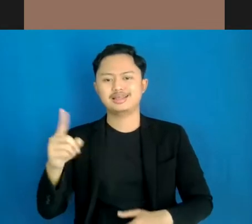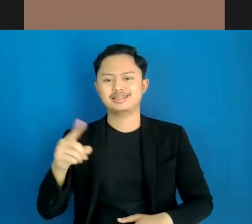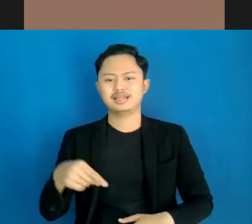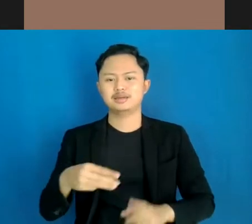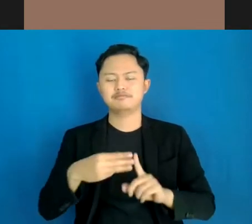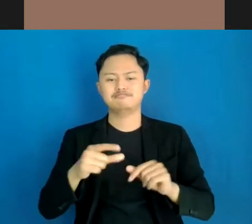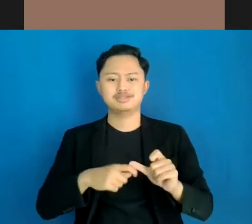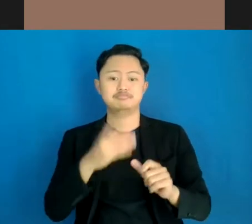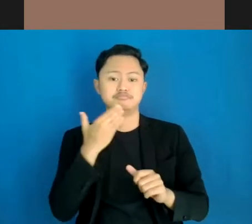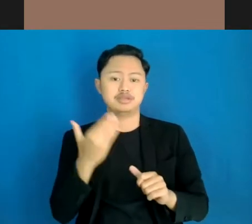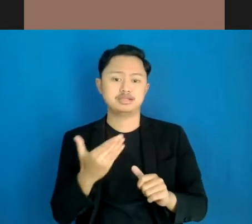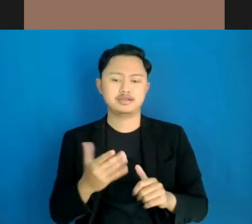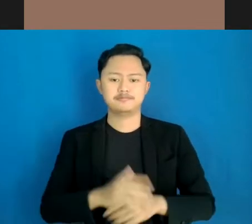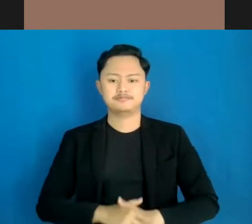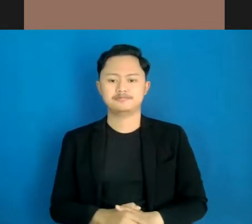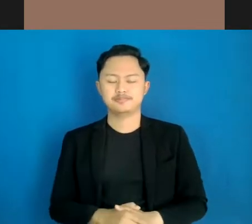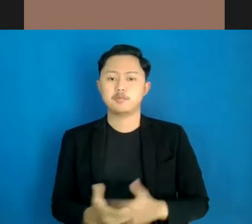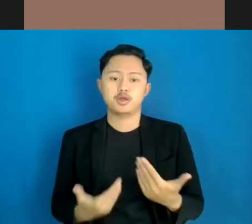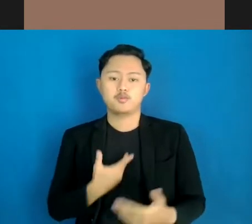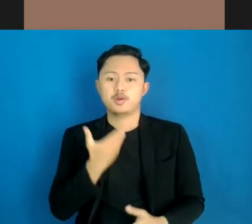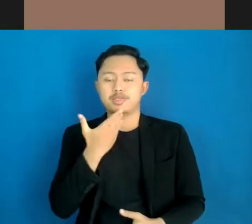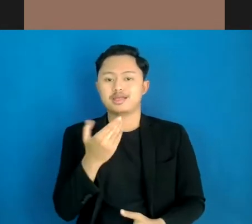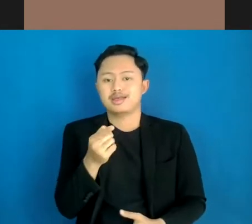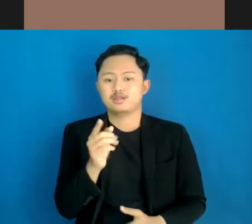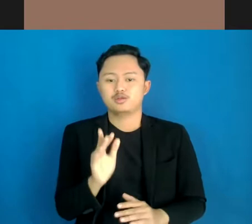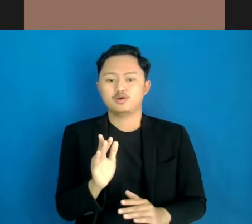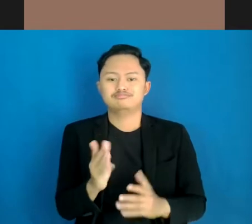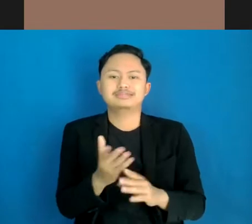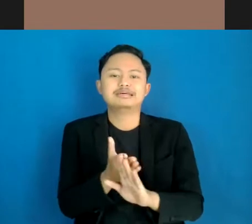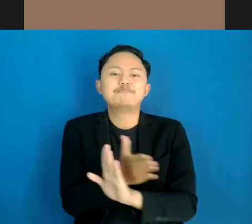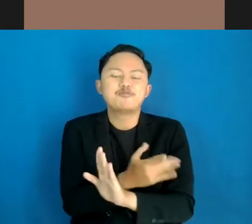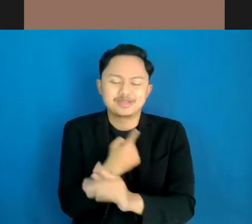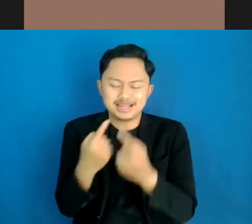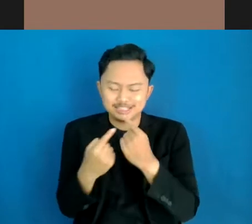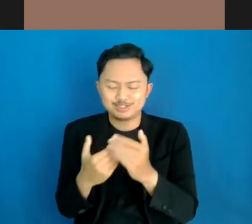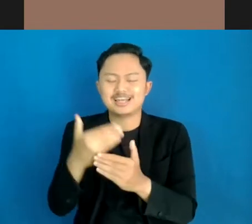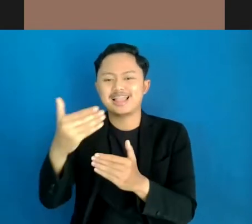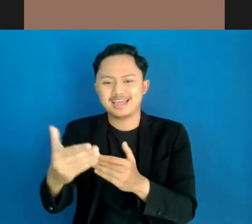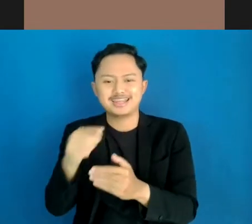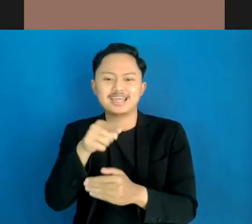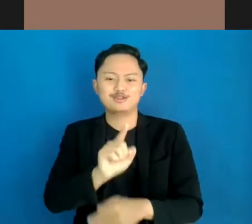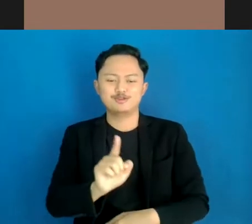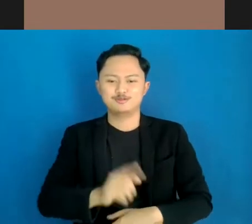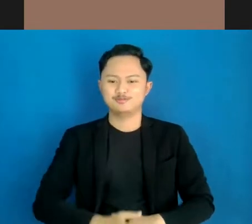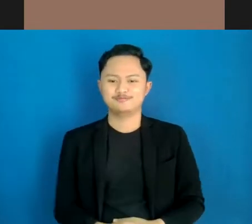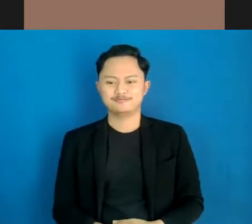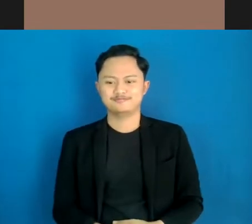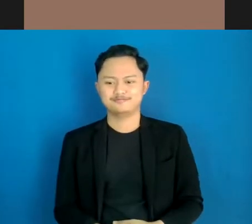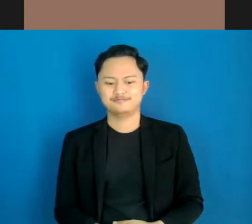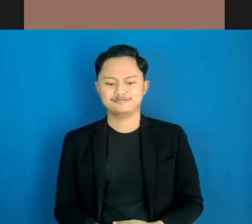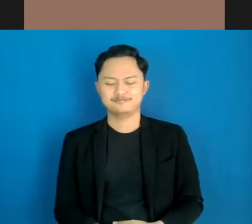mostly. I just want to ask you about that first before we discuss other things. Yeah, thank you. Mr.